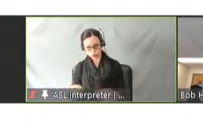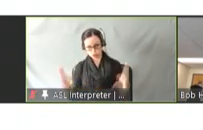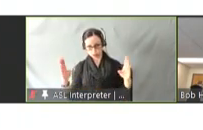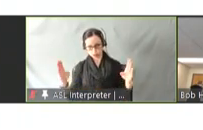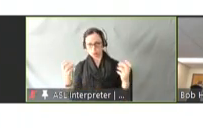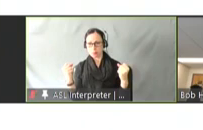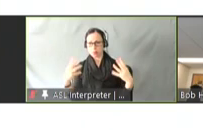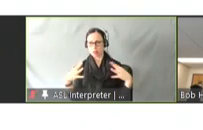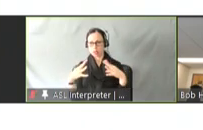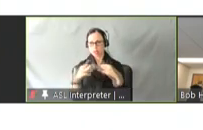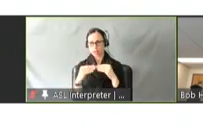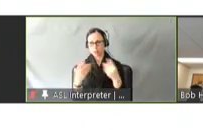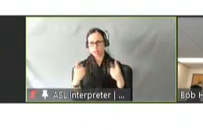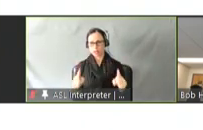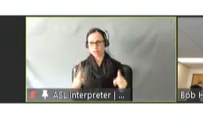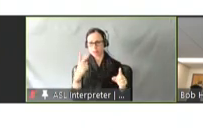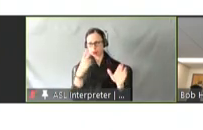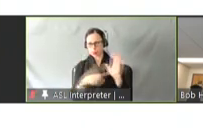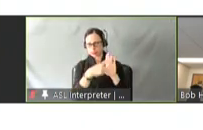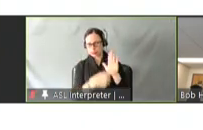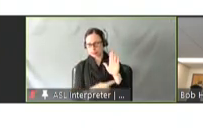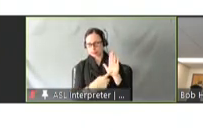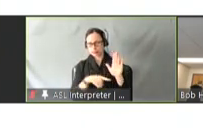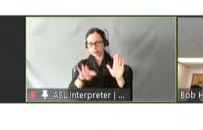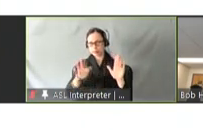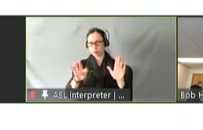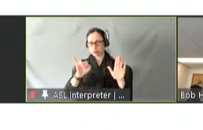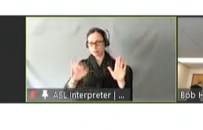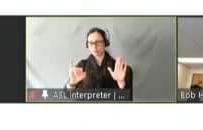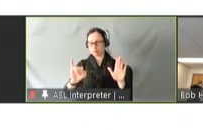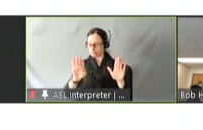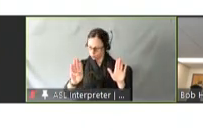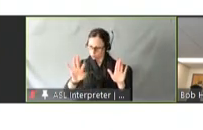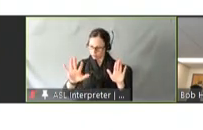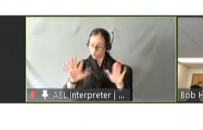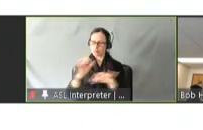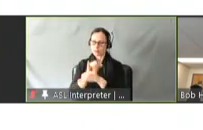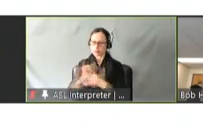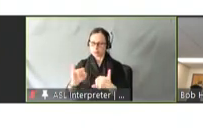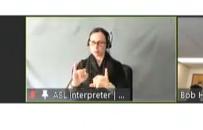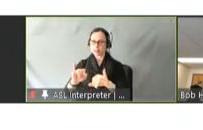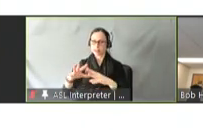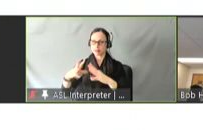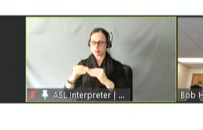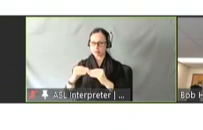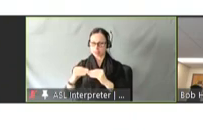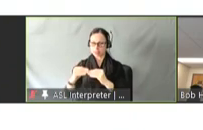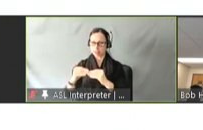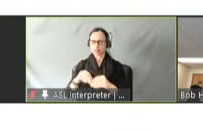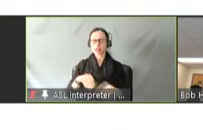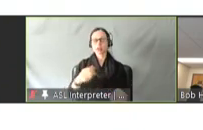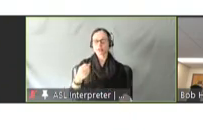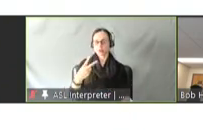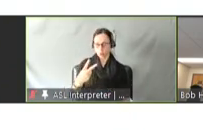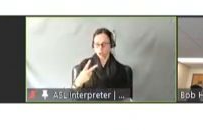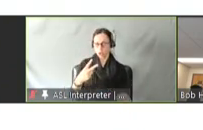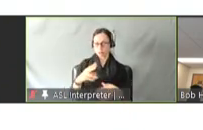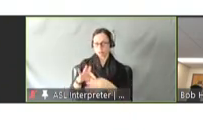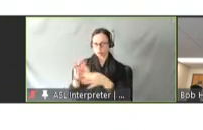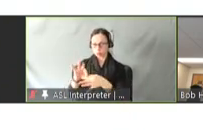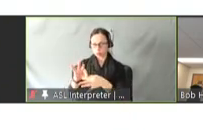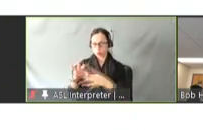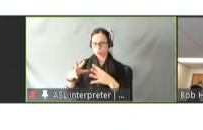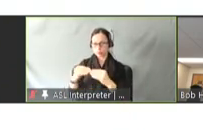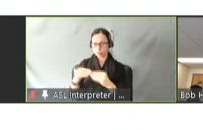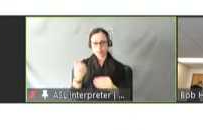meetings, as you see on the slide, 45 independent meetings, a dozen joint meetings with the COVID Vaccines Work Group, and 16 ACIP